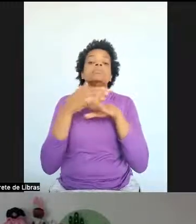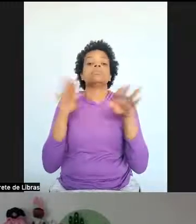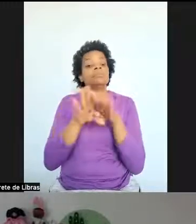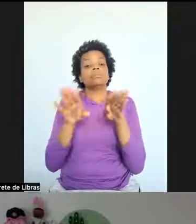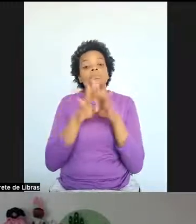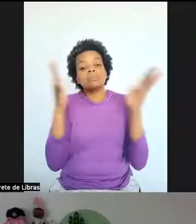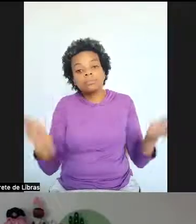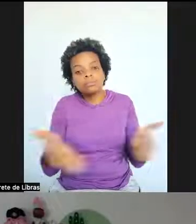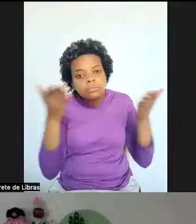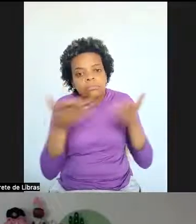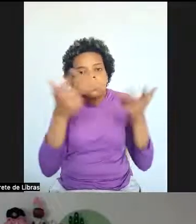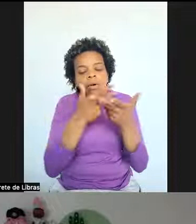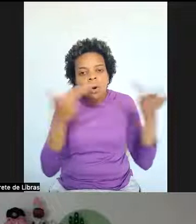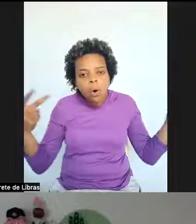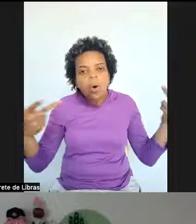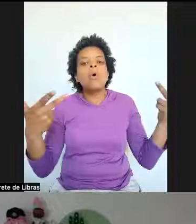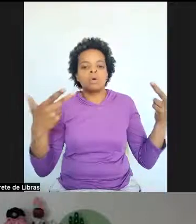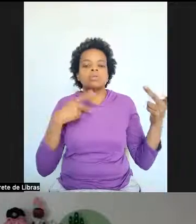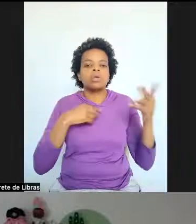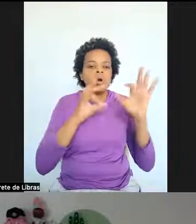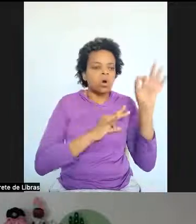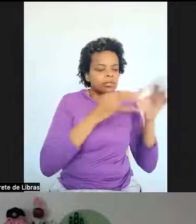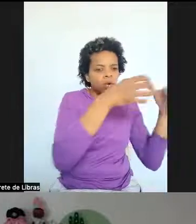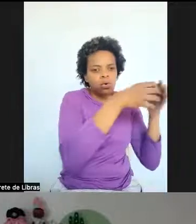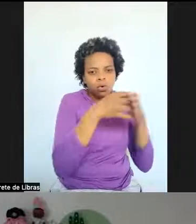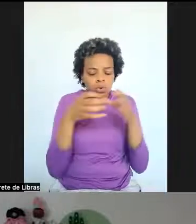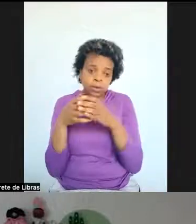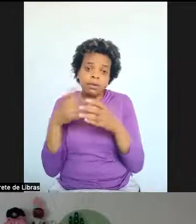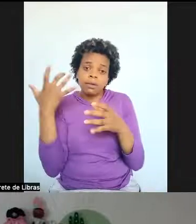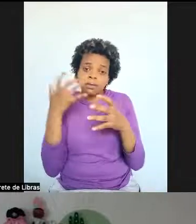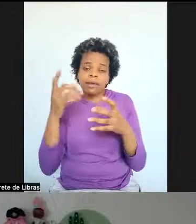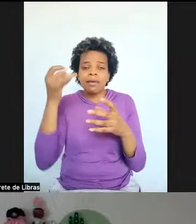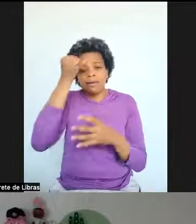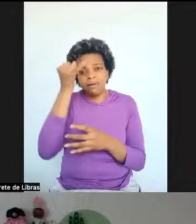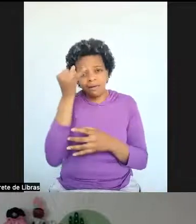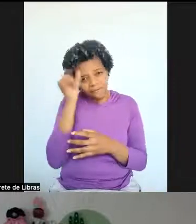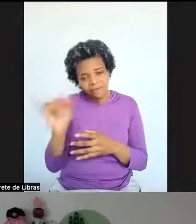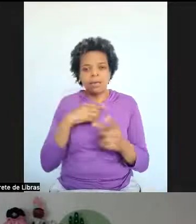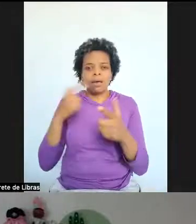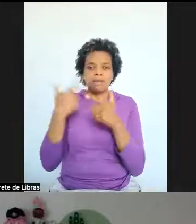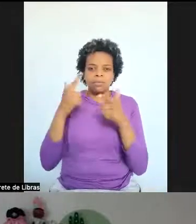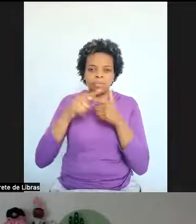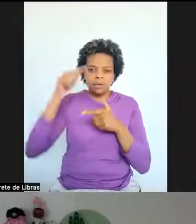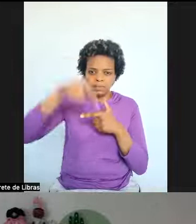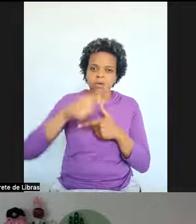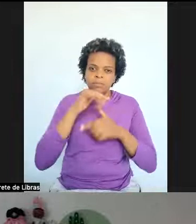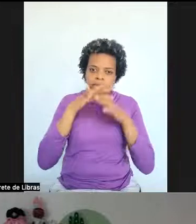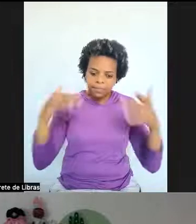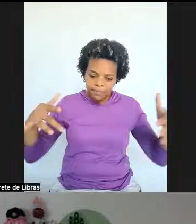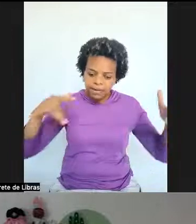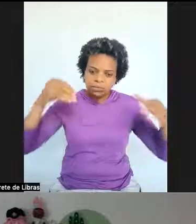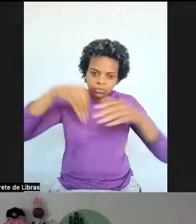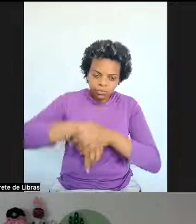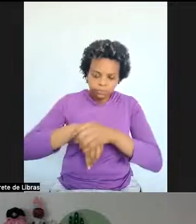of all areas is necessary to incentive prosperity and strengthening of these organizations that seek small impacts on the ocean